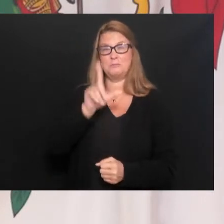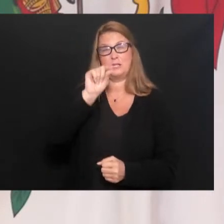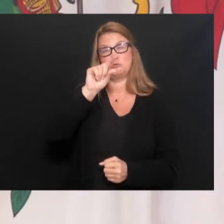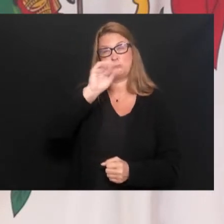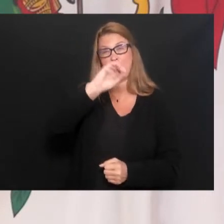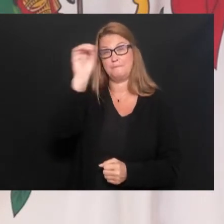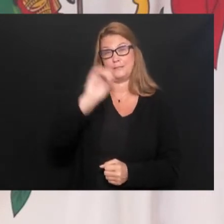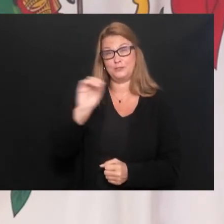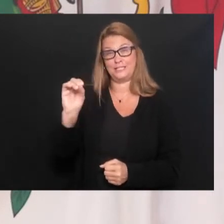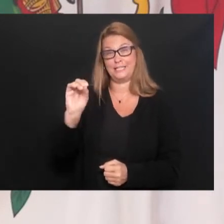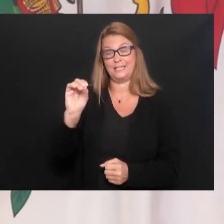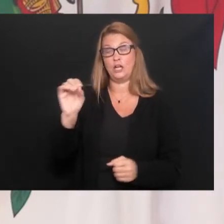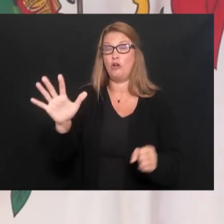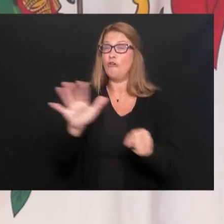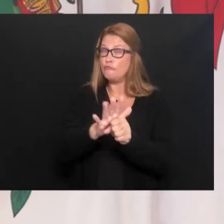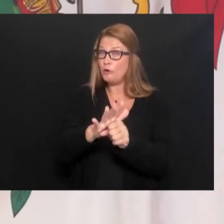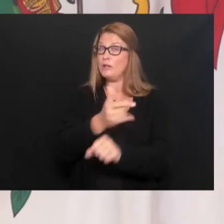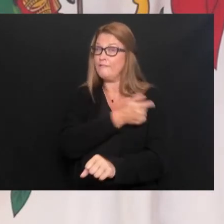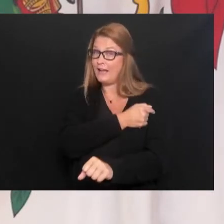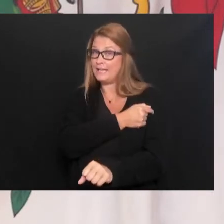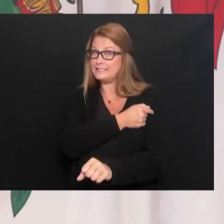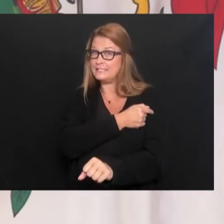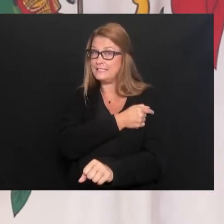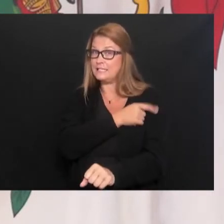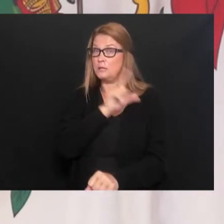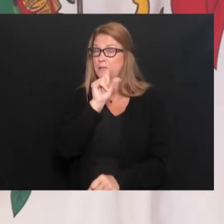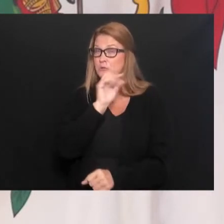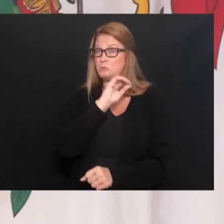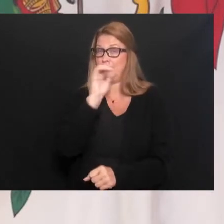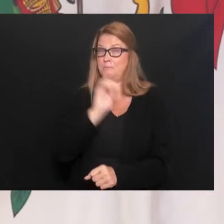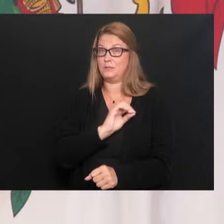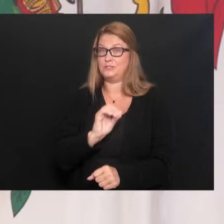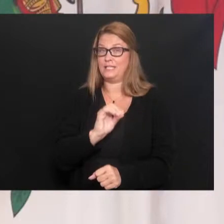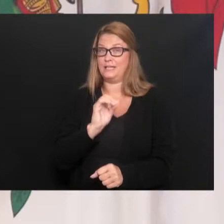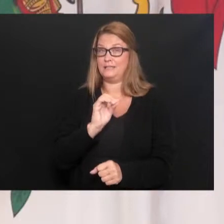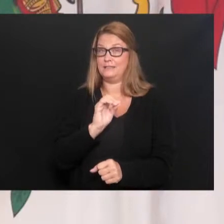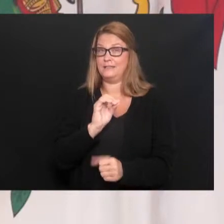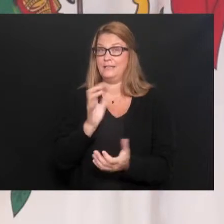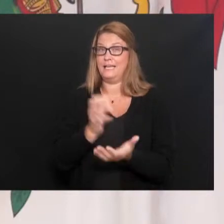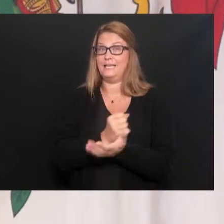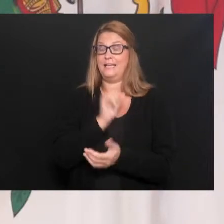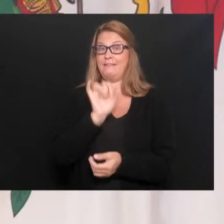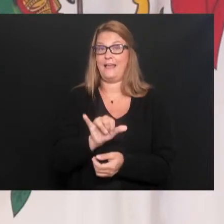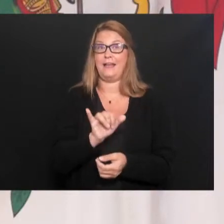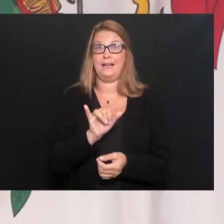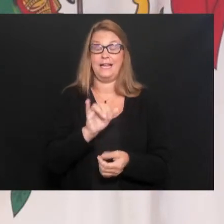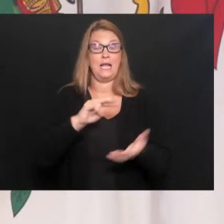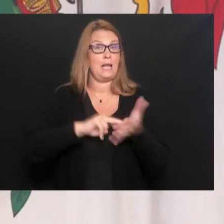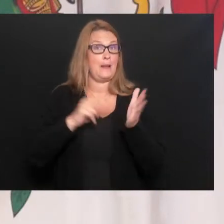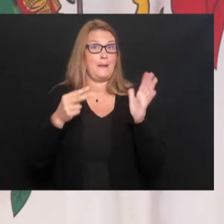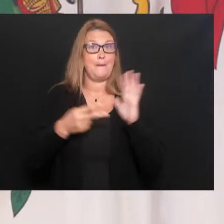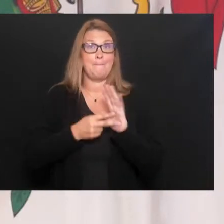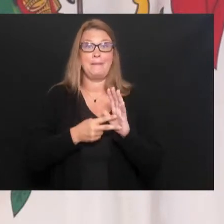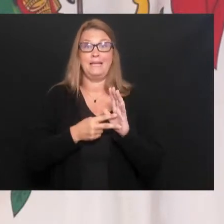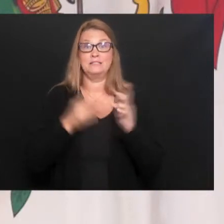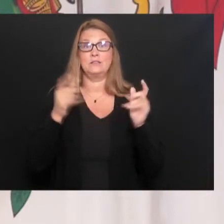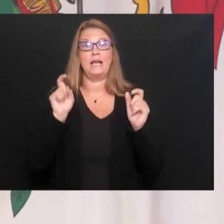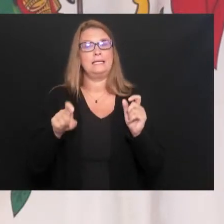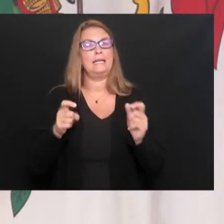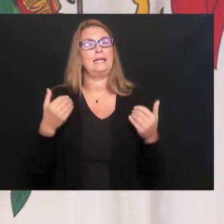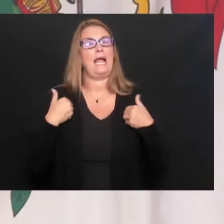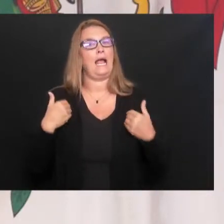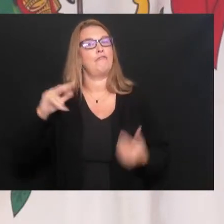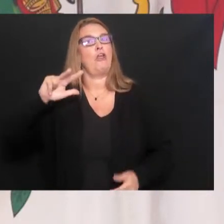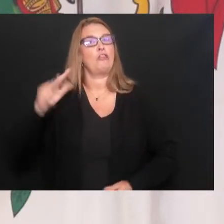20% that are fully vaccinated that have this and everything. And so what does that mean? It's all tied to boosters. It's